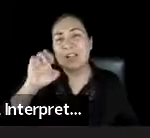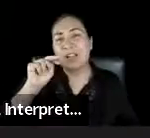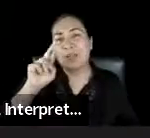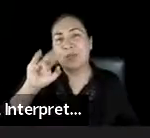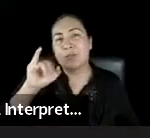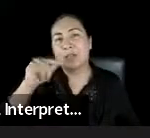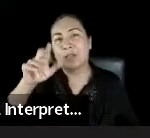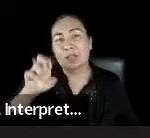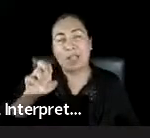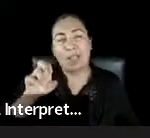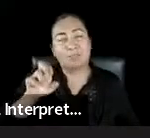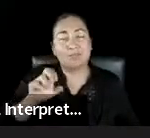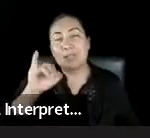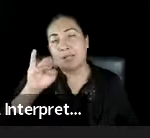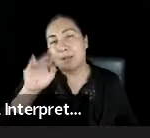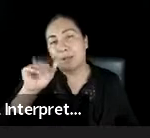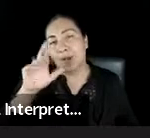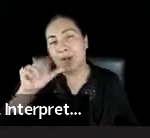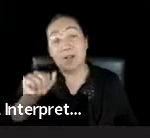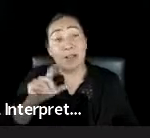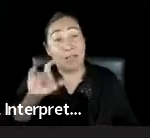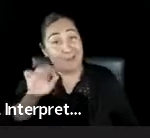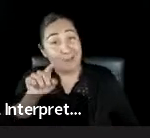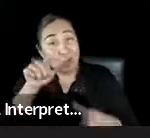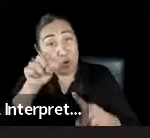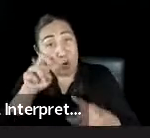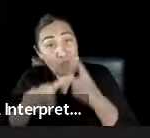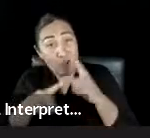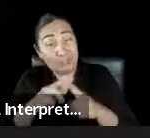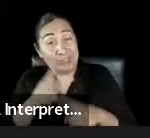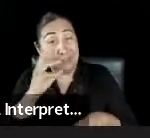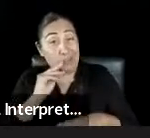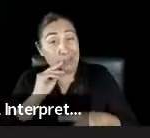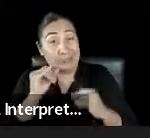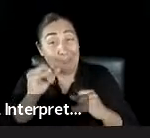If you, a friend or loved one, are experiencing thoughts of suicide, please call